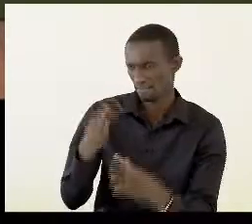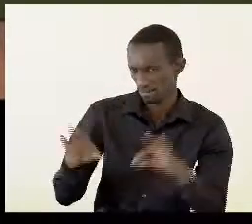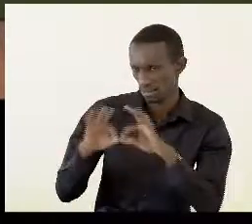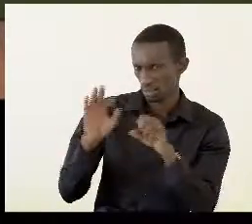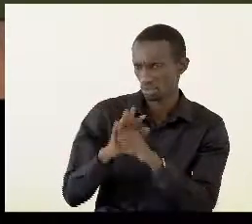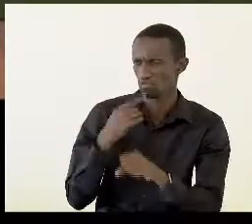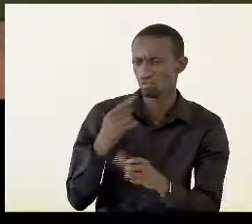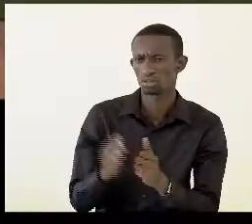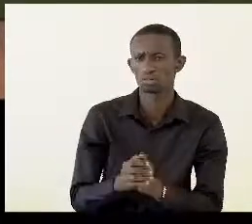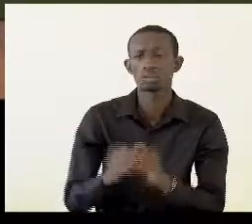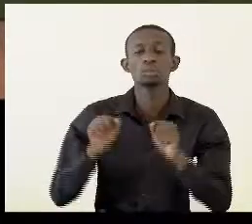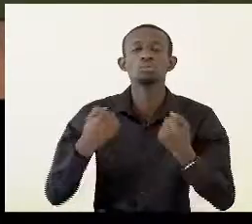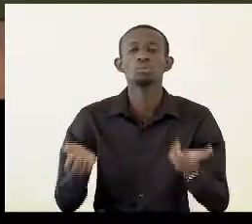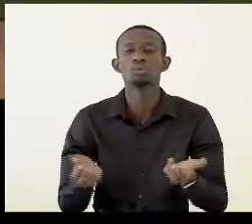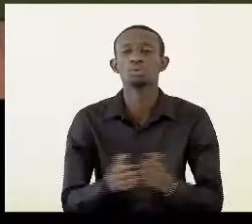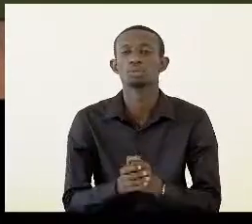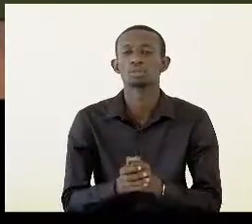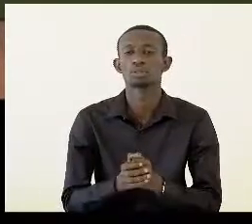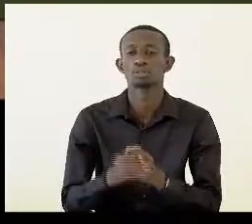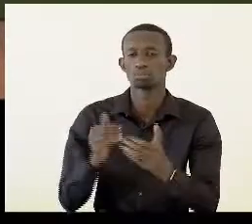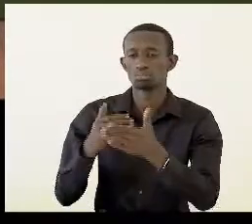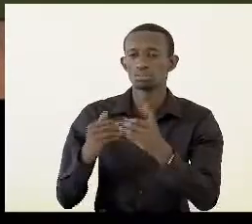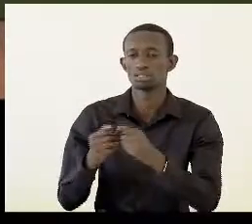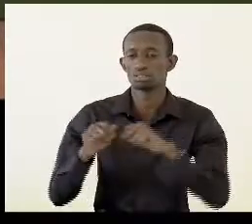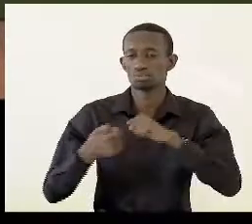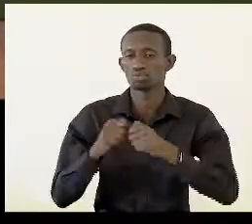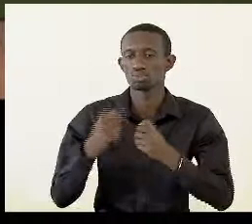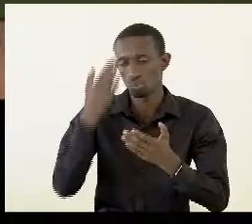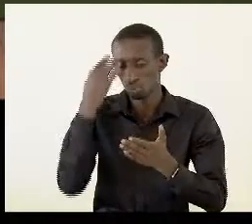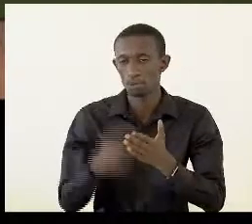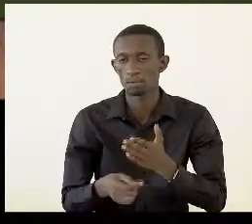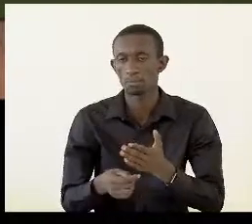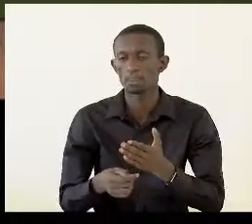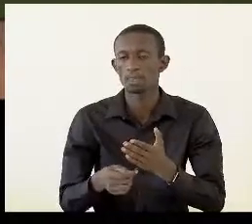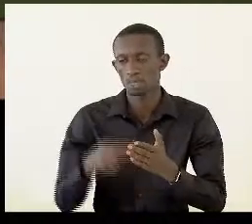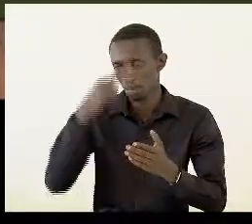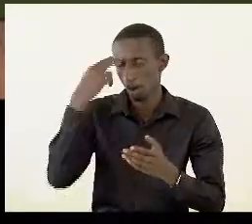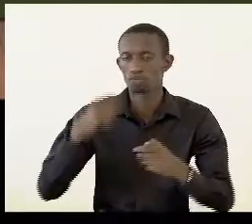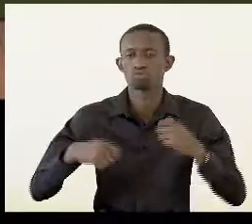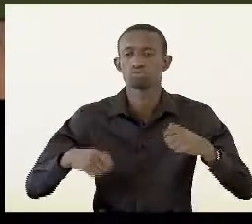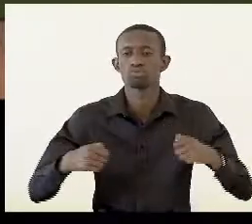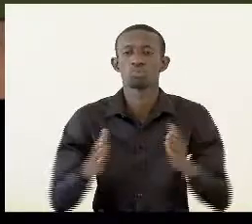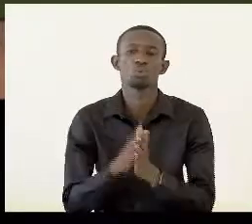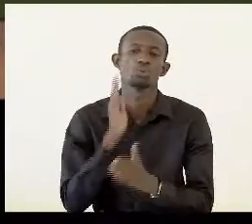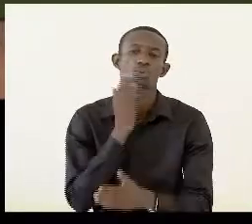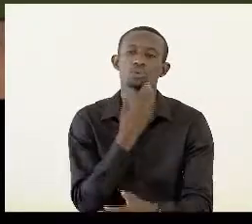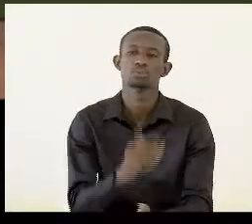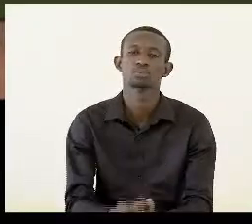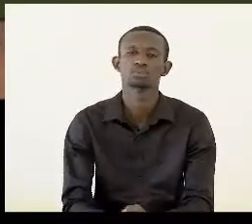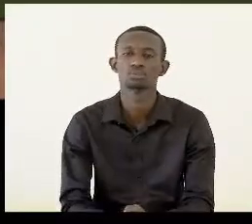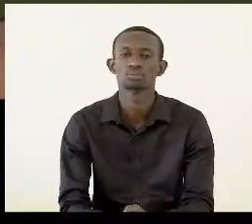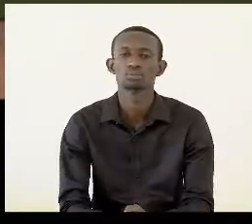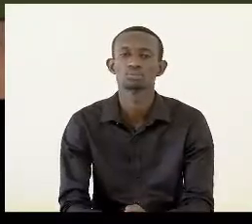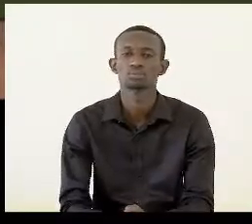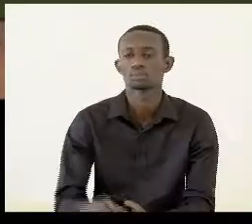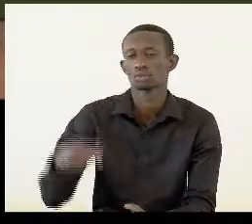say that we cannot predict the solubility of these oxides. Why? Because they react with water. They react with water.